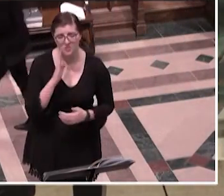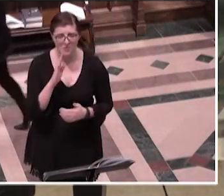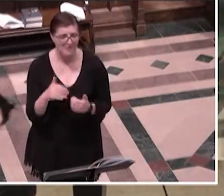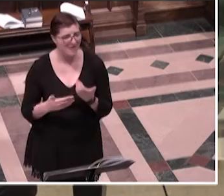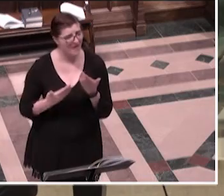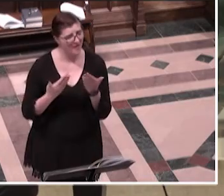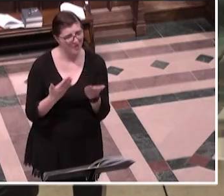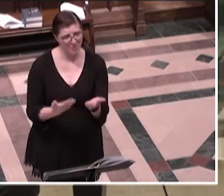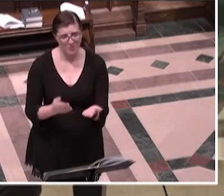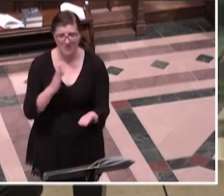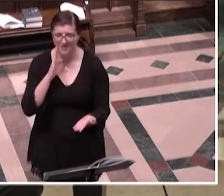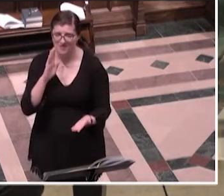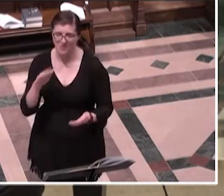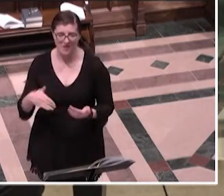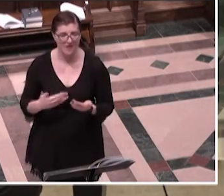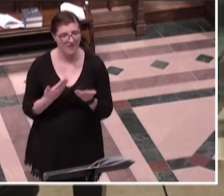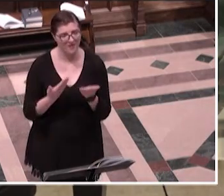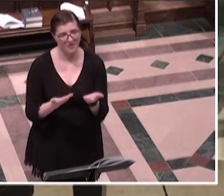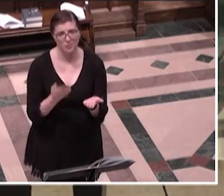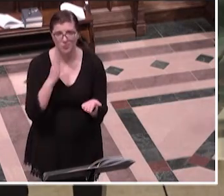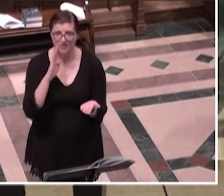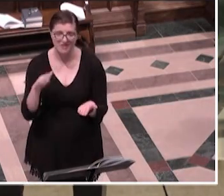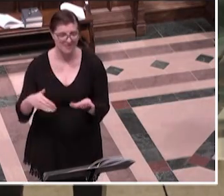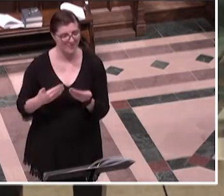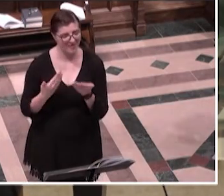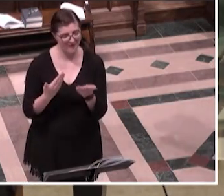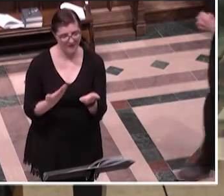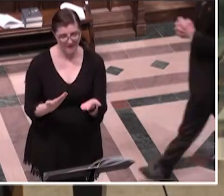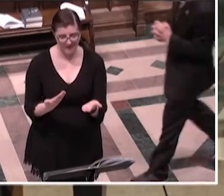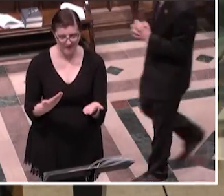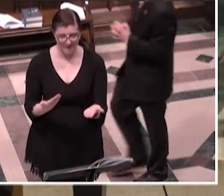will supply, he will supply, he will